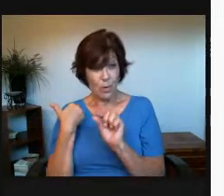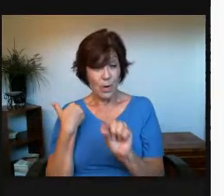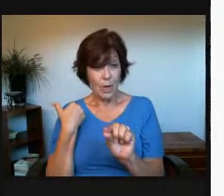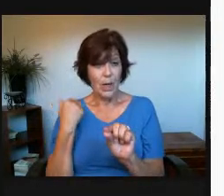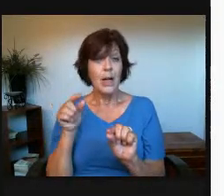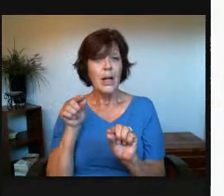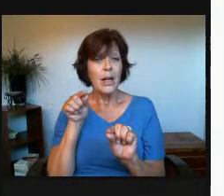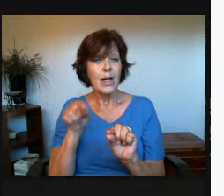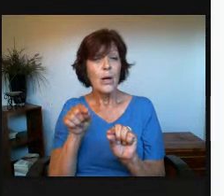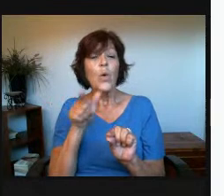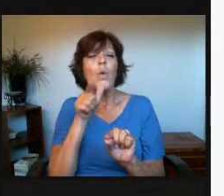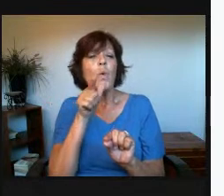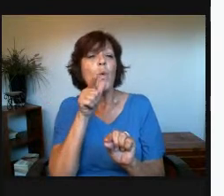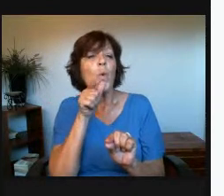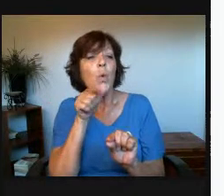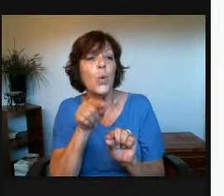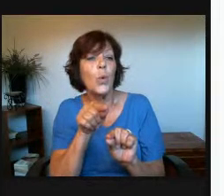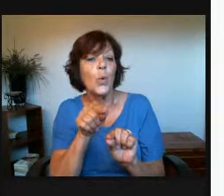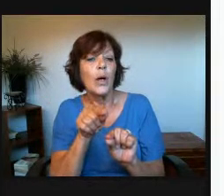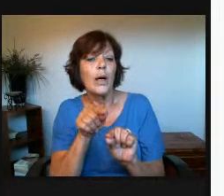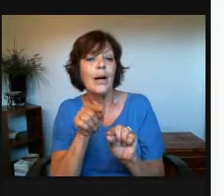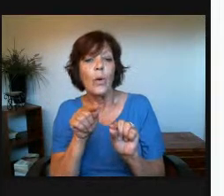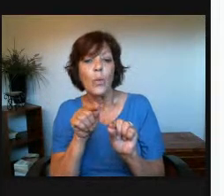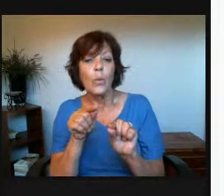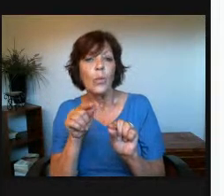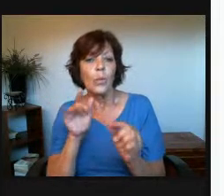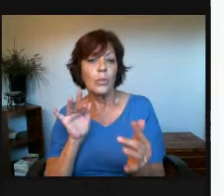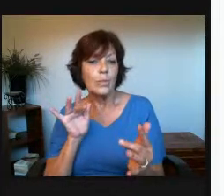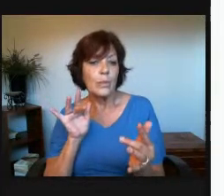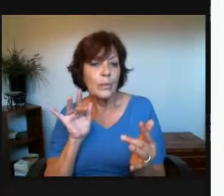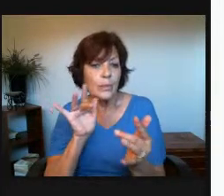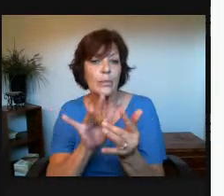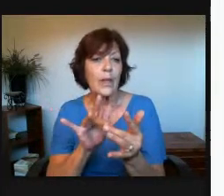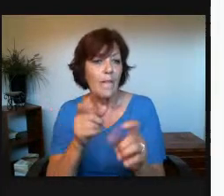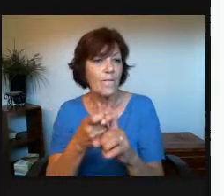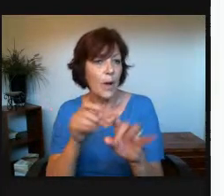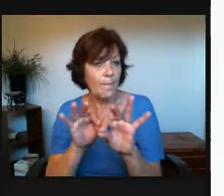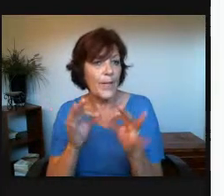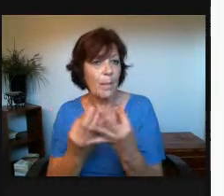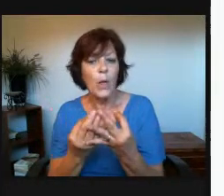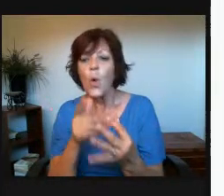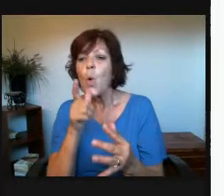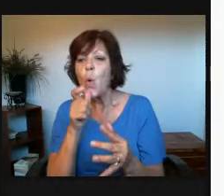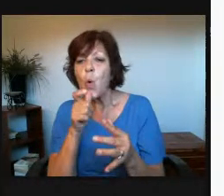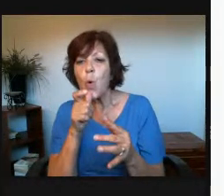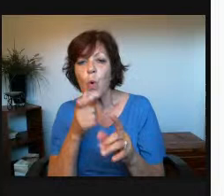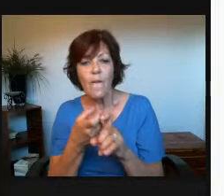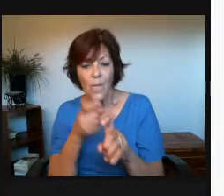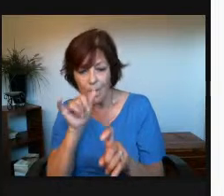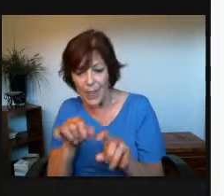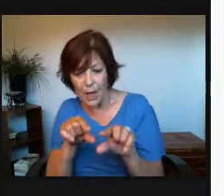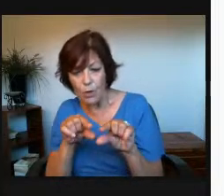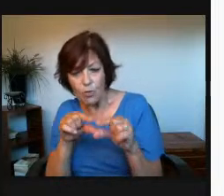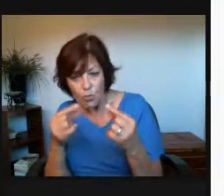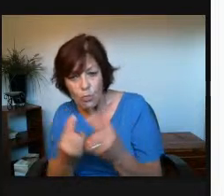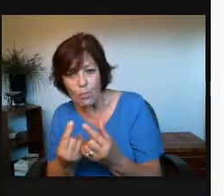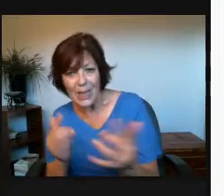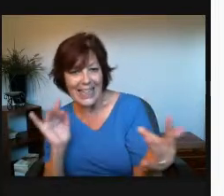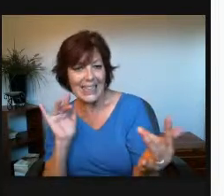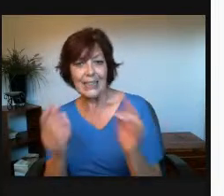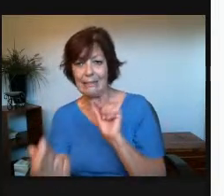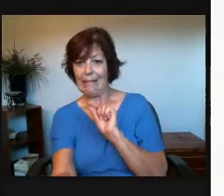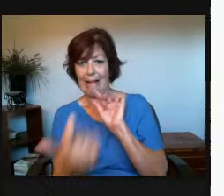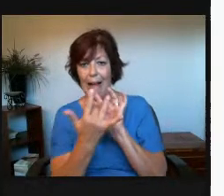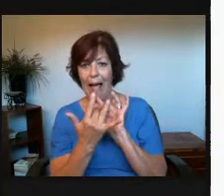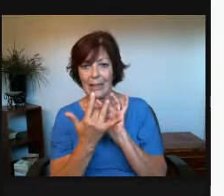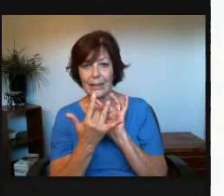ago, who will contact them from your family? Who from that group will contact your family?